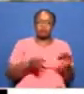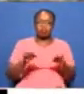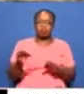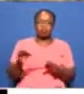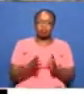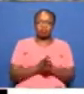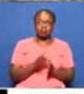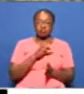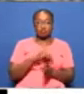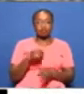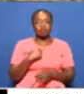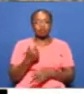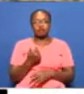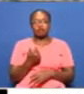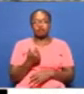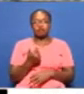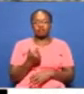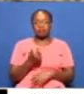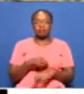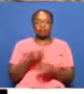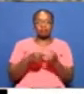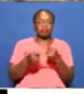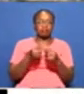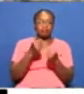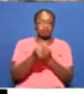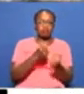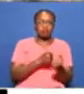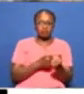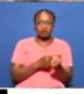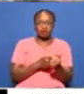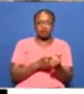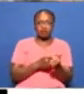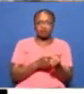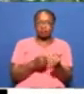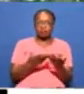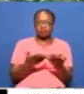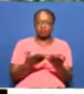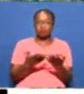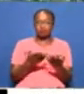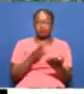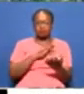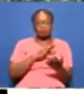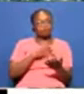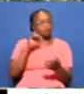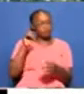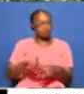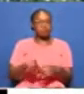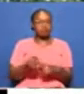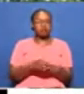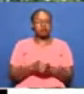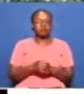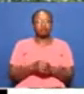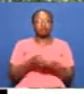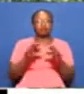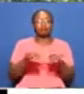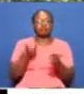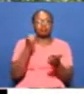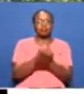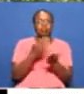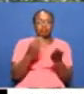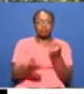hapa iko faida kwa sababu wakija kufuna basi lazima mimi napata pesa hapo. Agriculture officers in the area